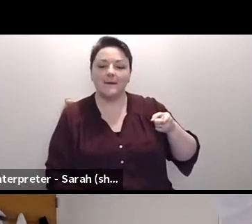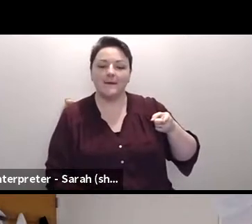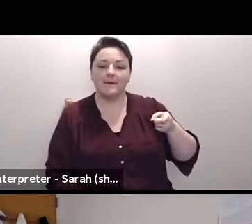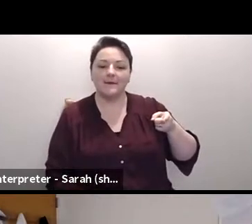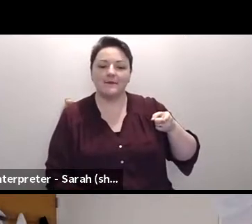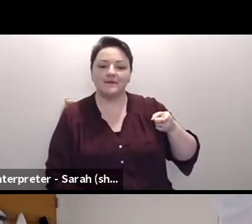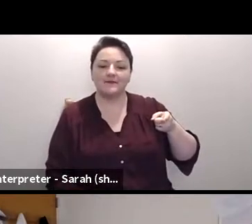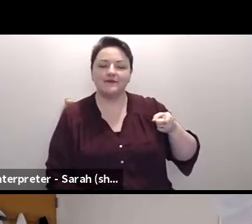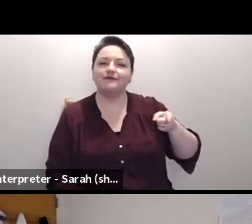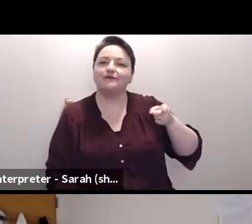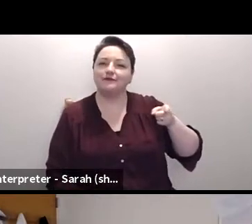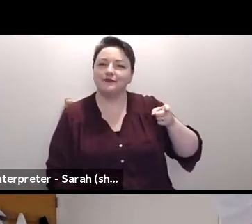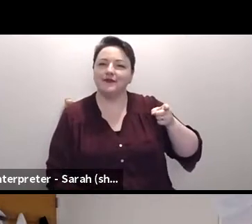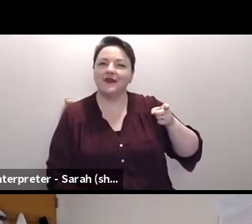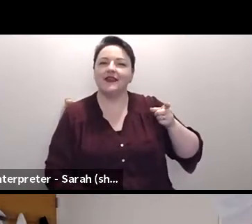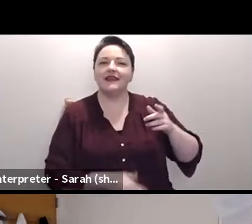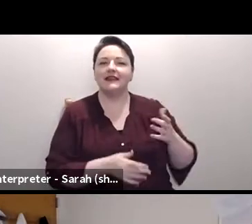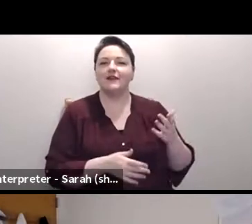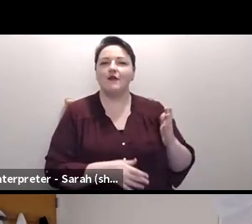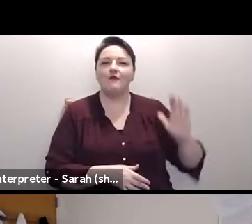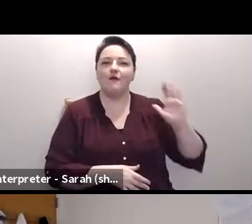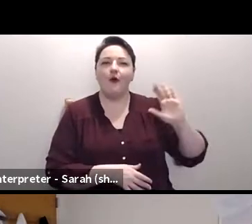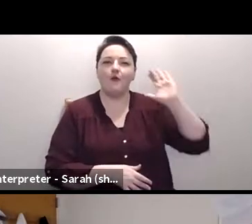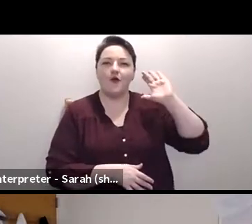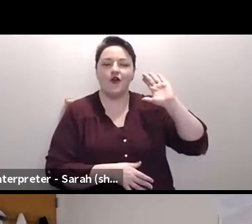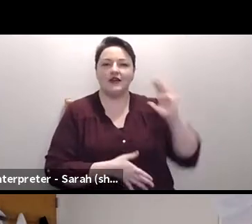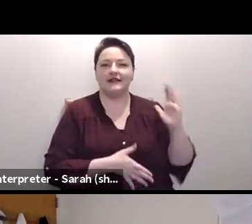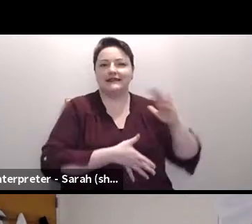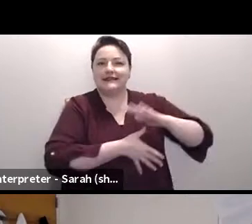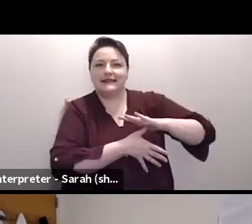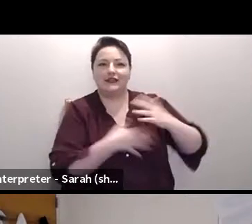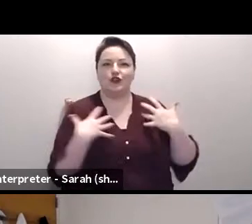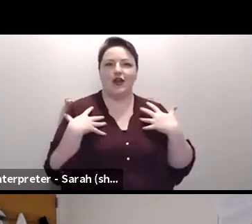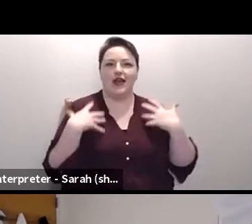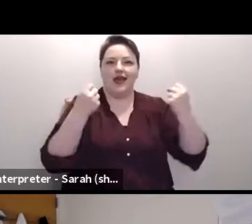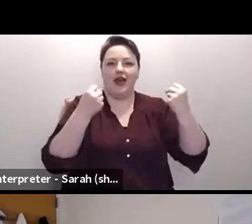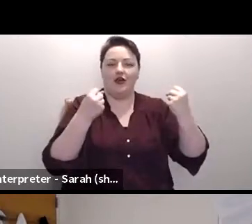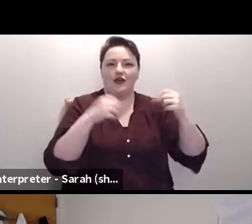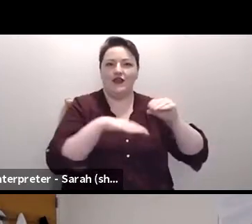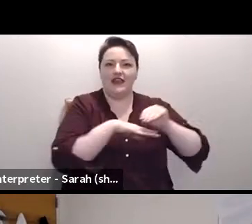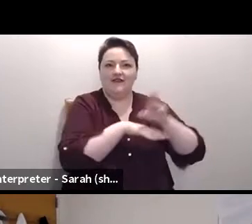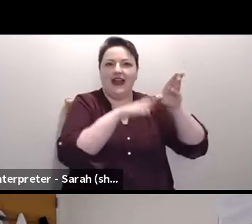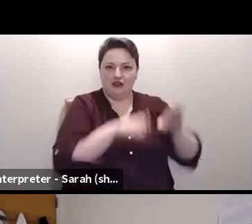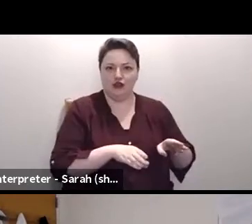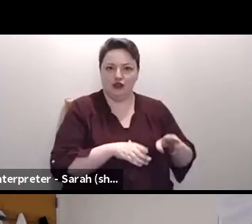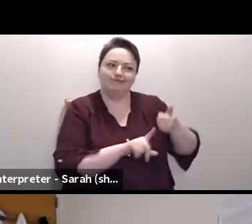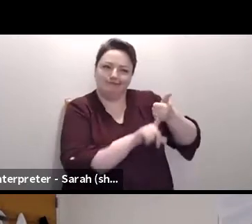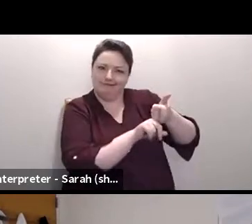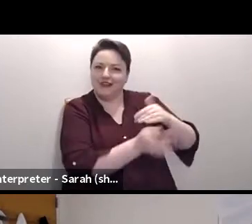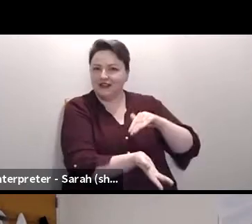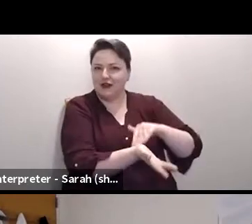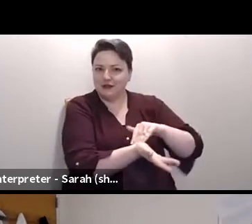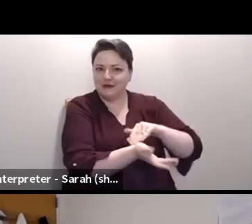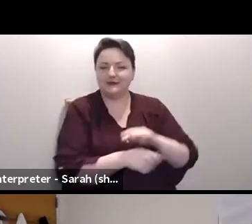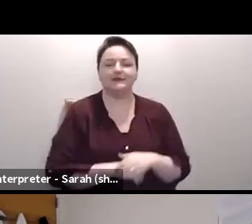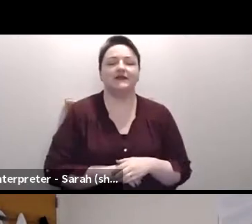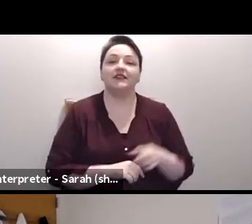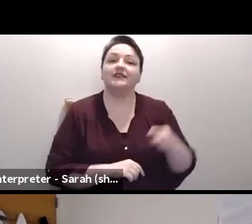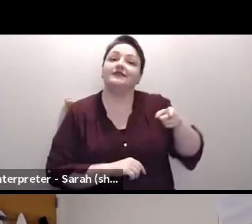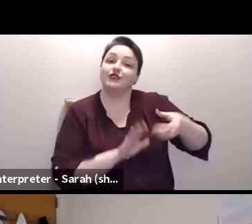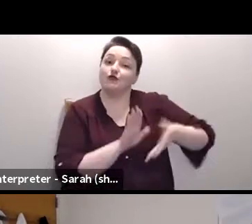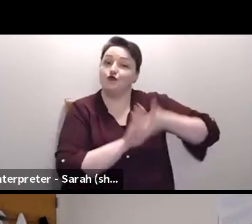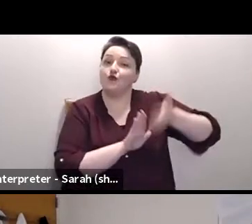a former senior health advisor with the Oregon Health Authority, who is doing this. She's a physician by training, and she's running a